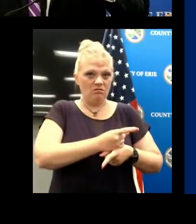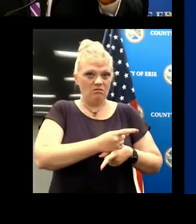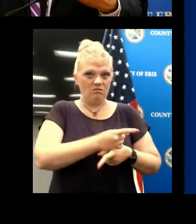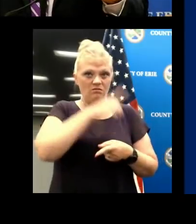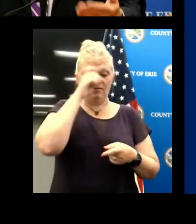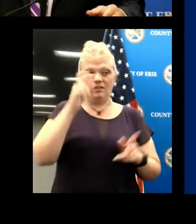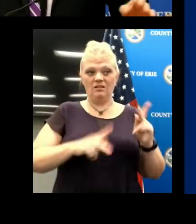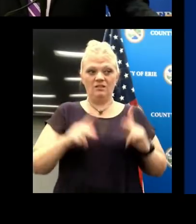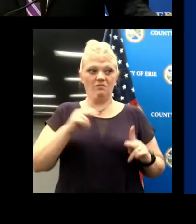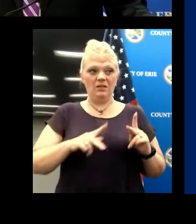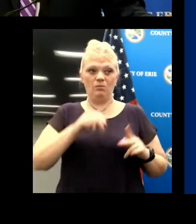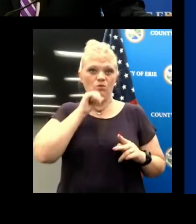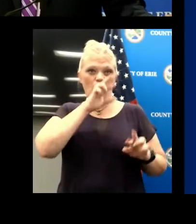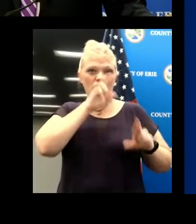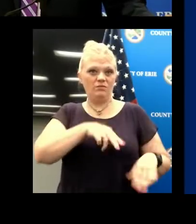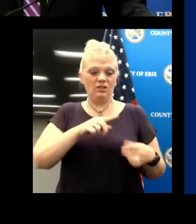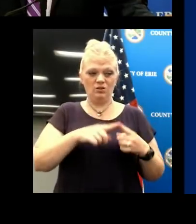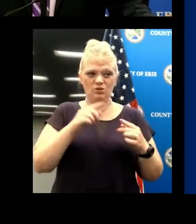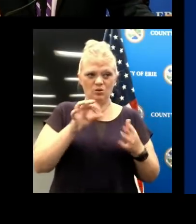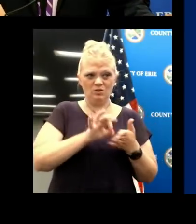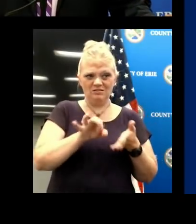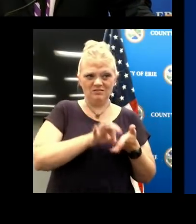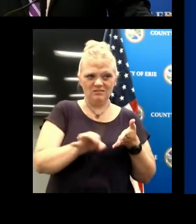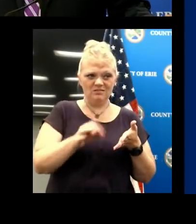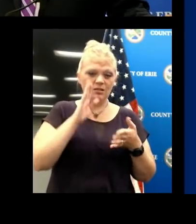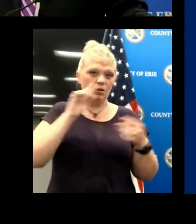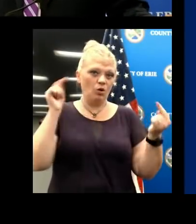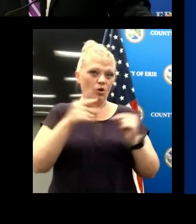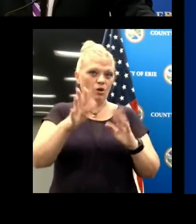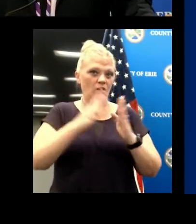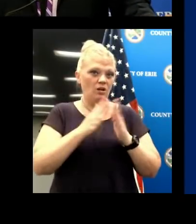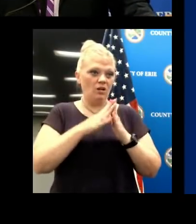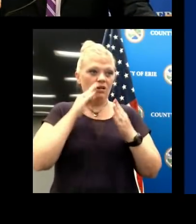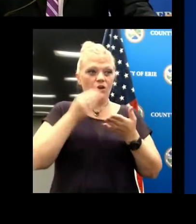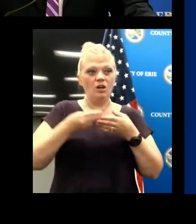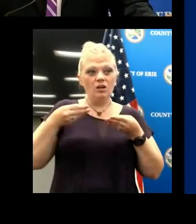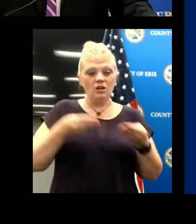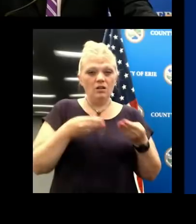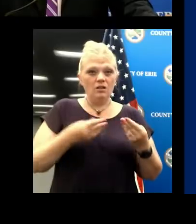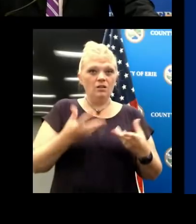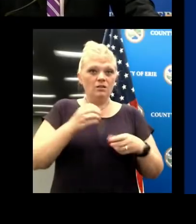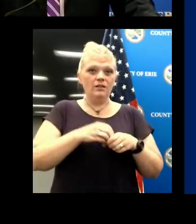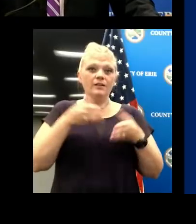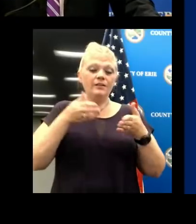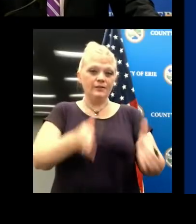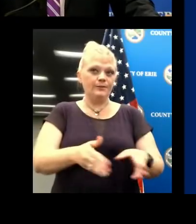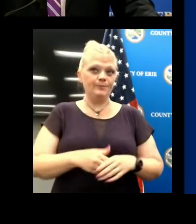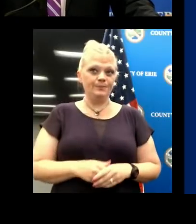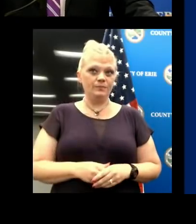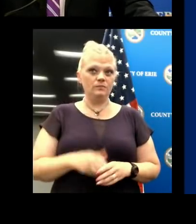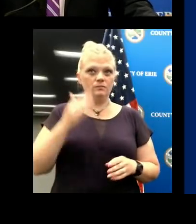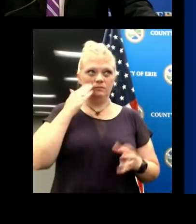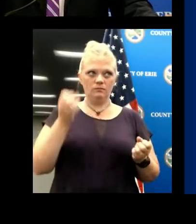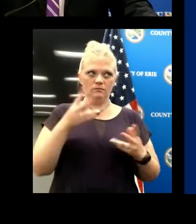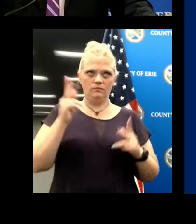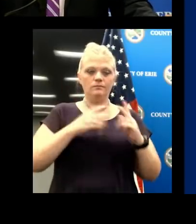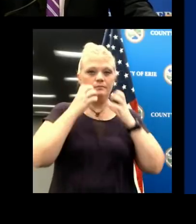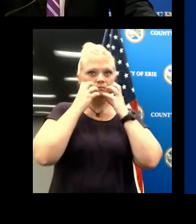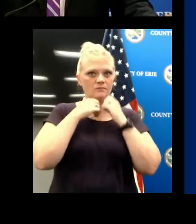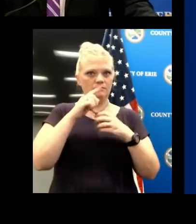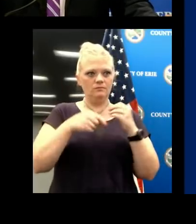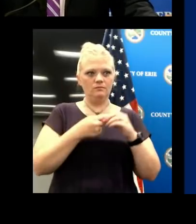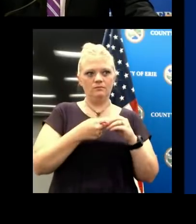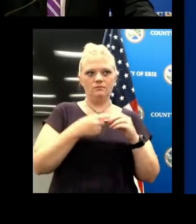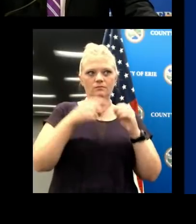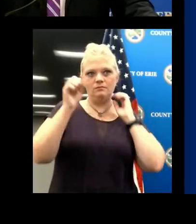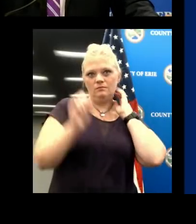because people do not respond to the census, it will hurt your town with regards to funding, including on roads, which I know a lot of people care about in the southern